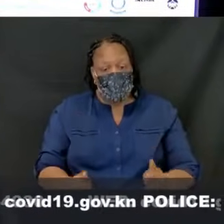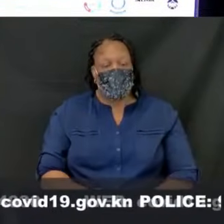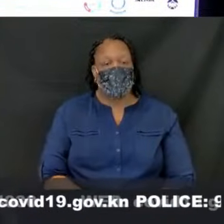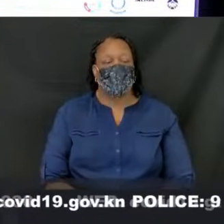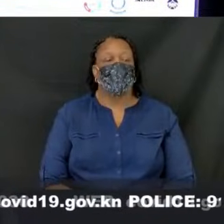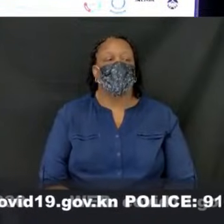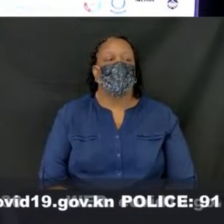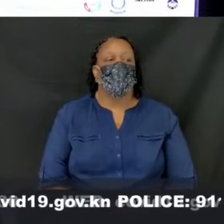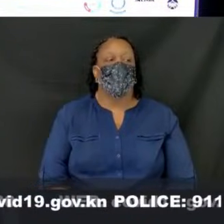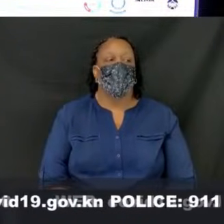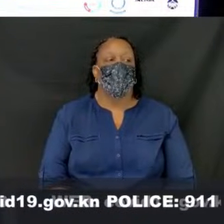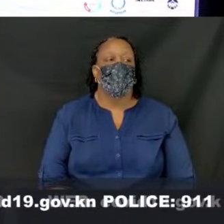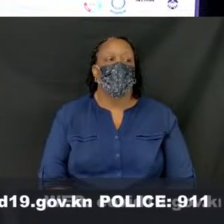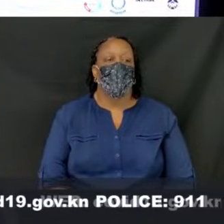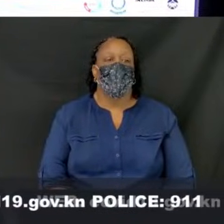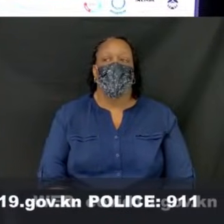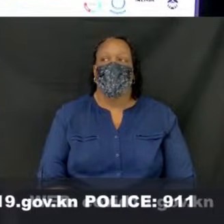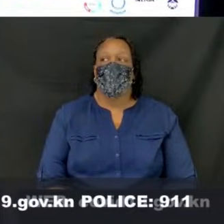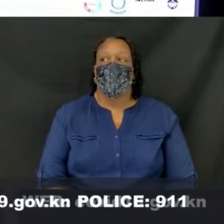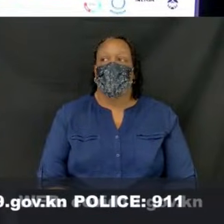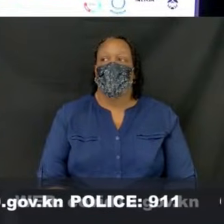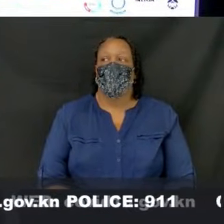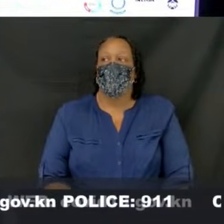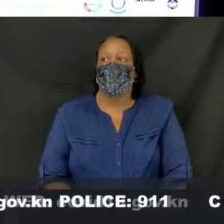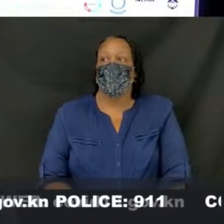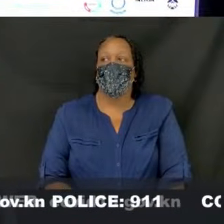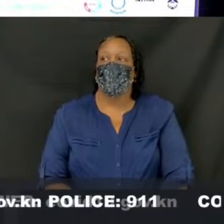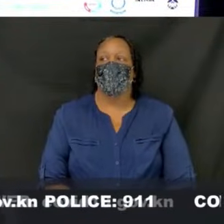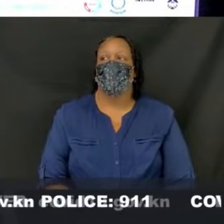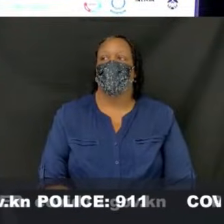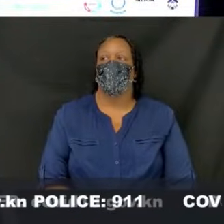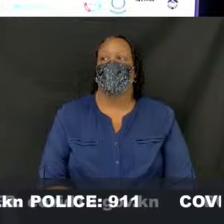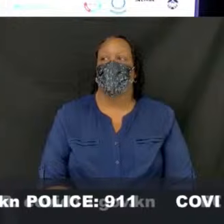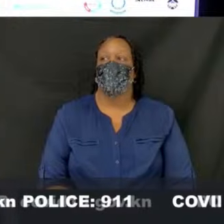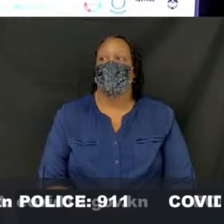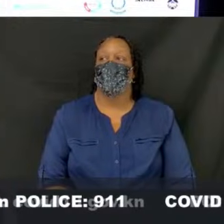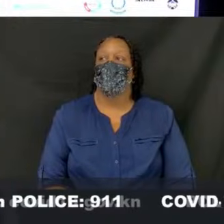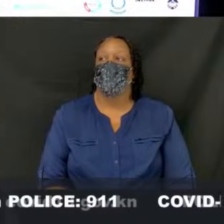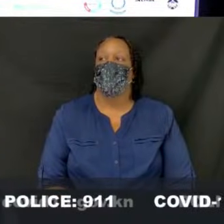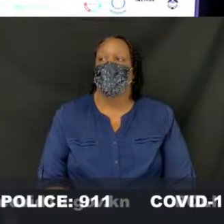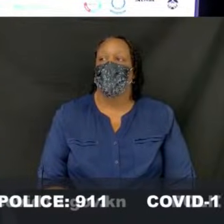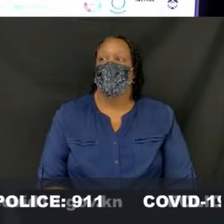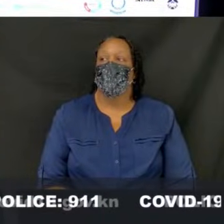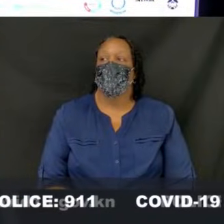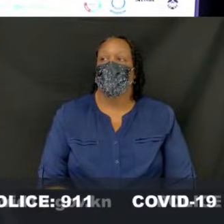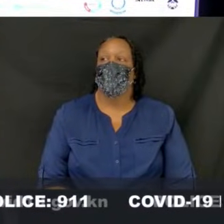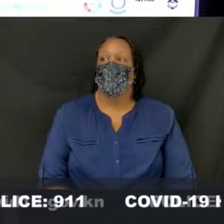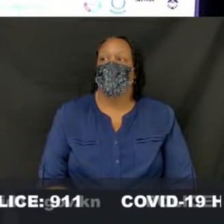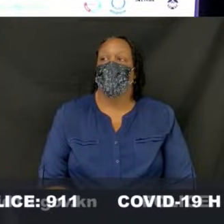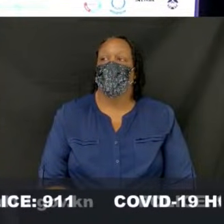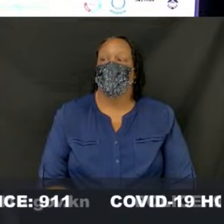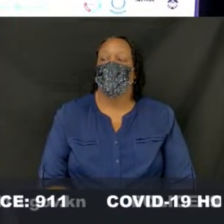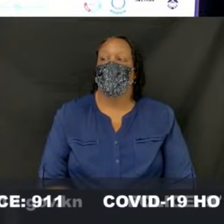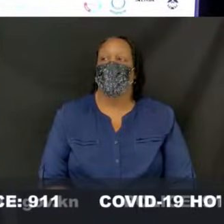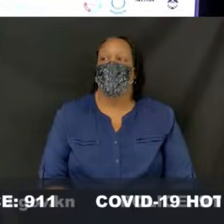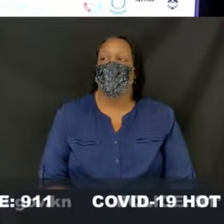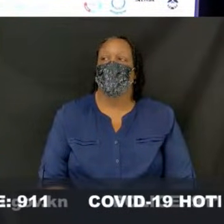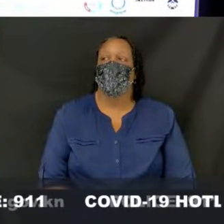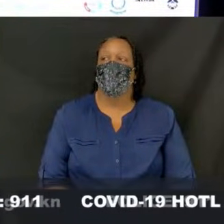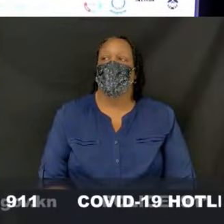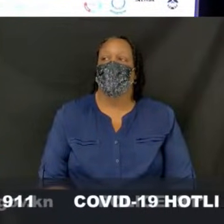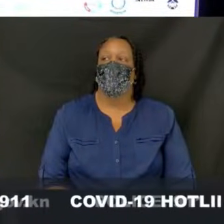Dr. Wilkinson, you have shared your vaccination status with the public. Several high-profile